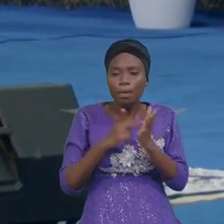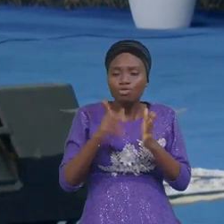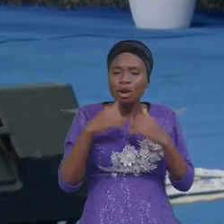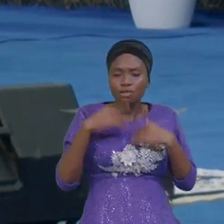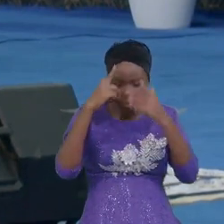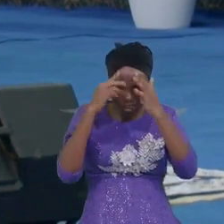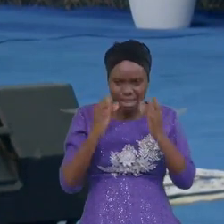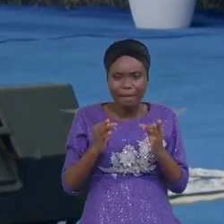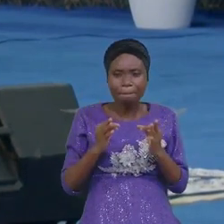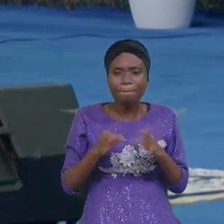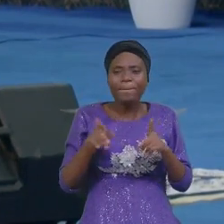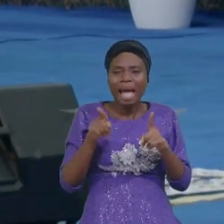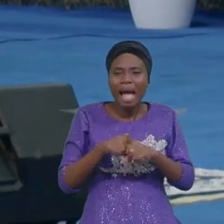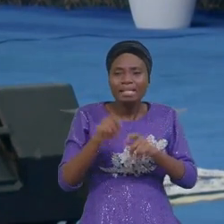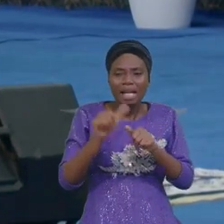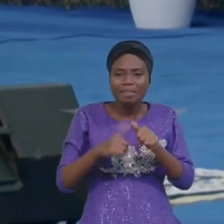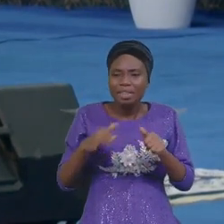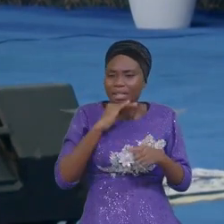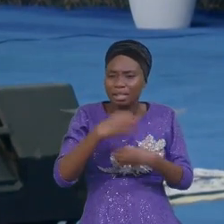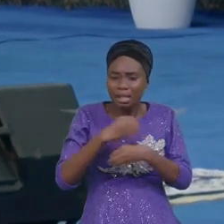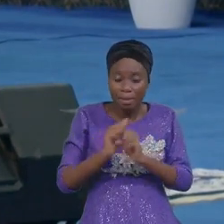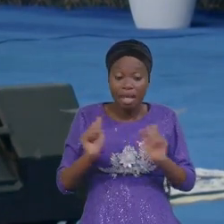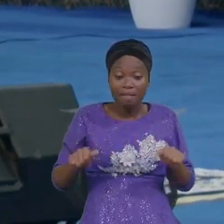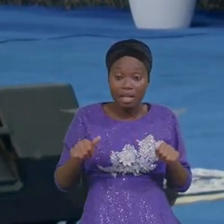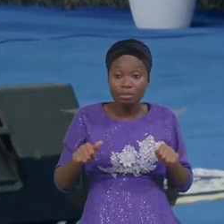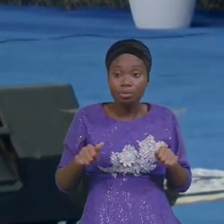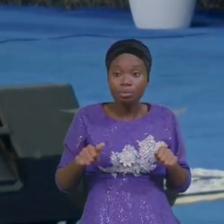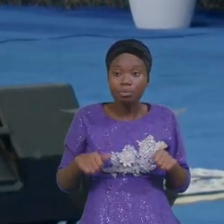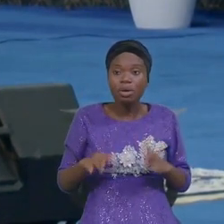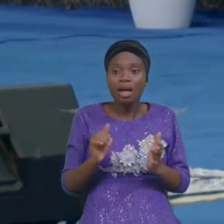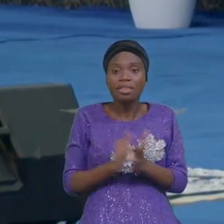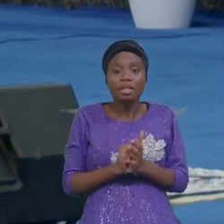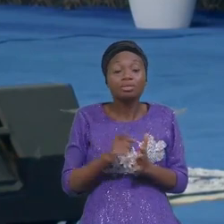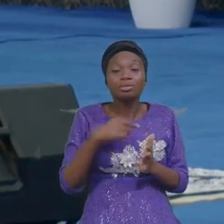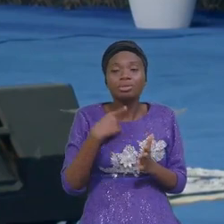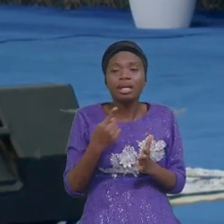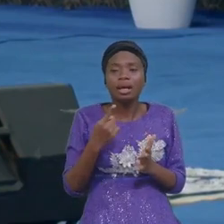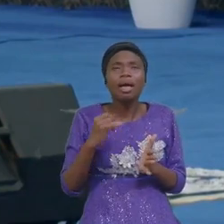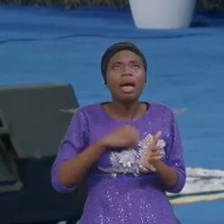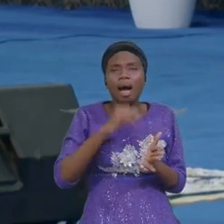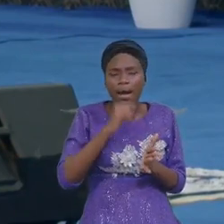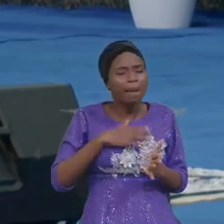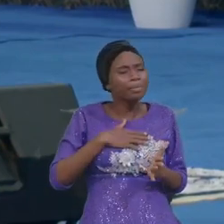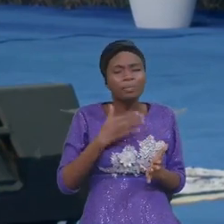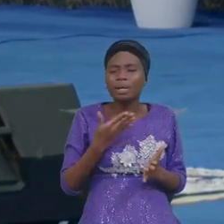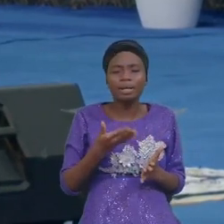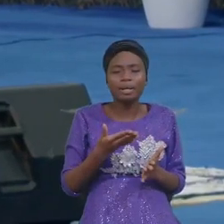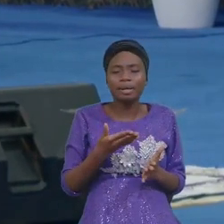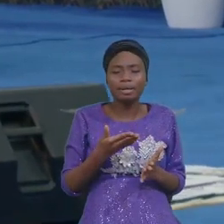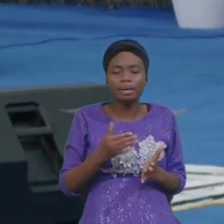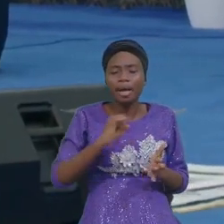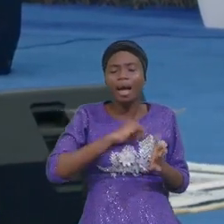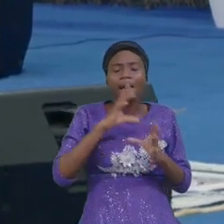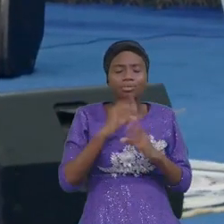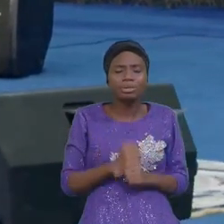While everything is made available, that you say, I am willing, I